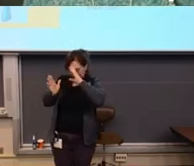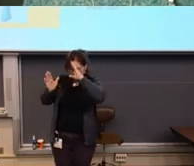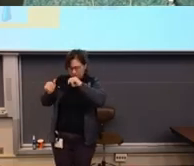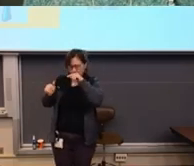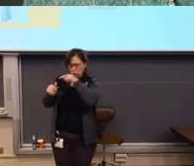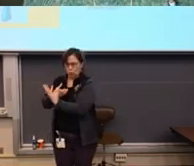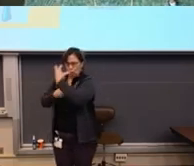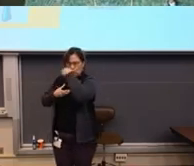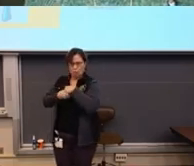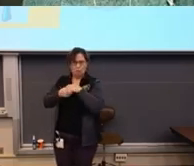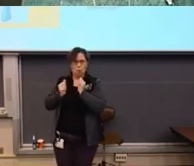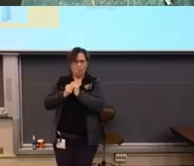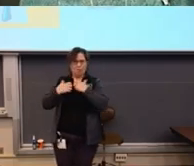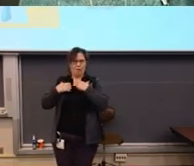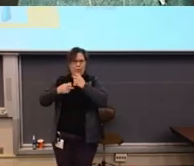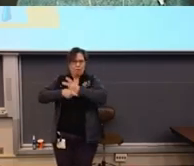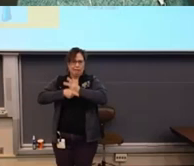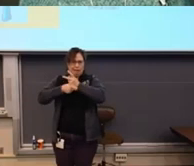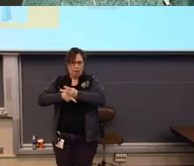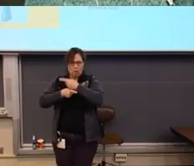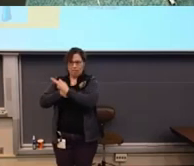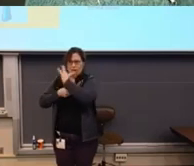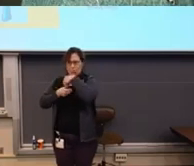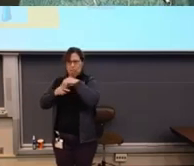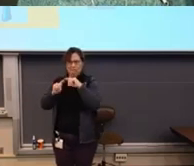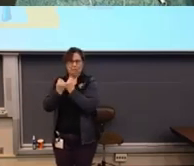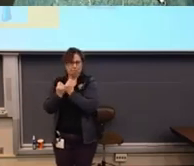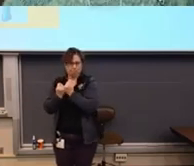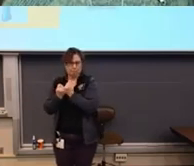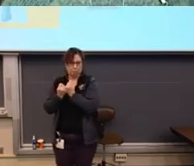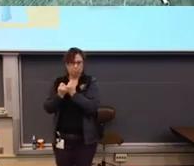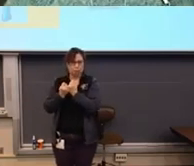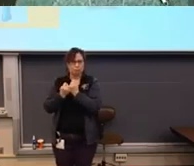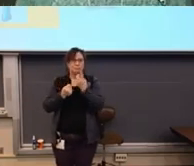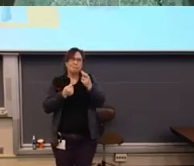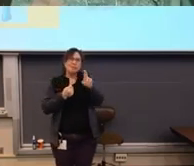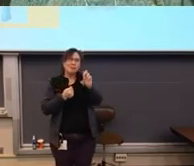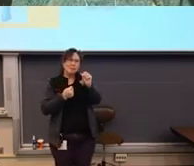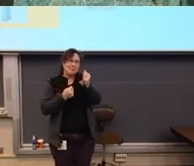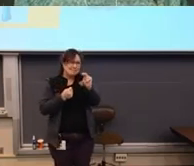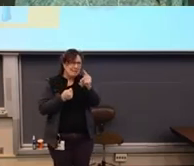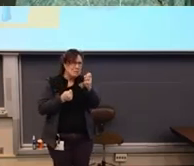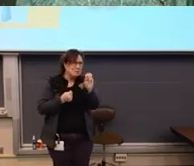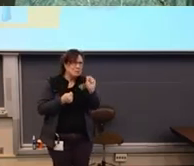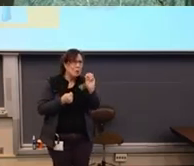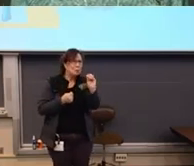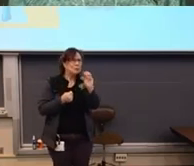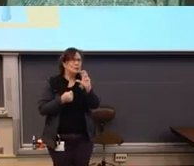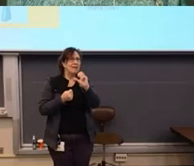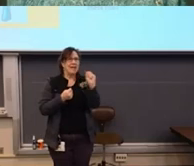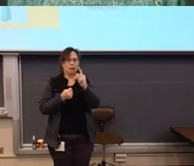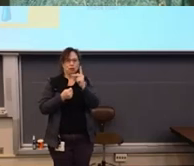team, right? We expect them to, when Dr. Santos and Dr. Kristen come up with a plan of